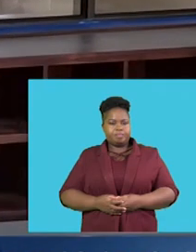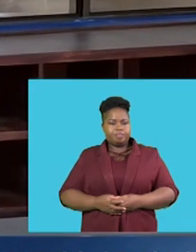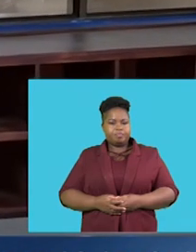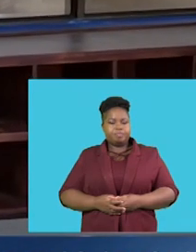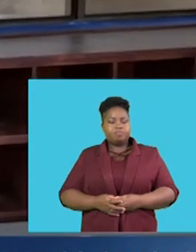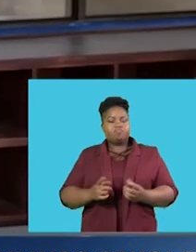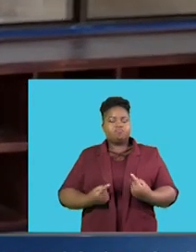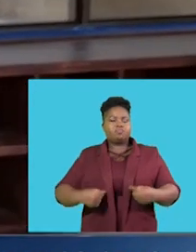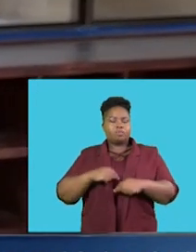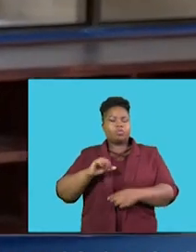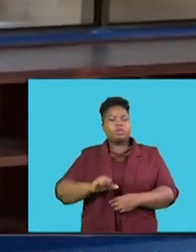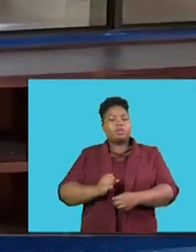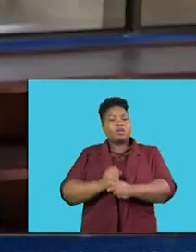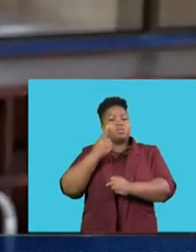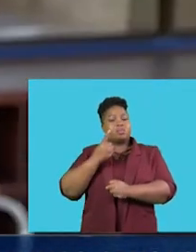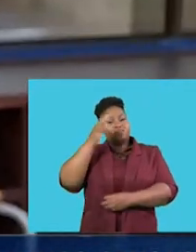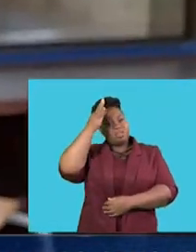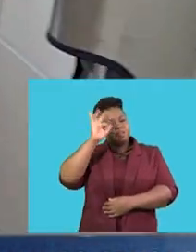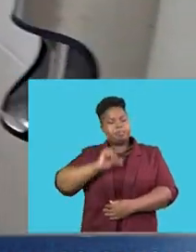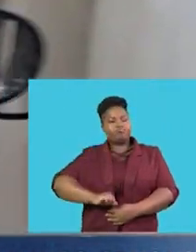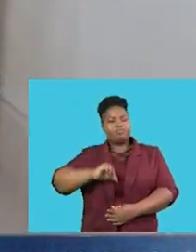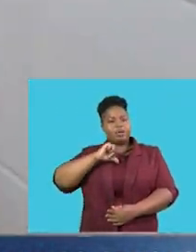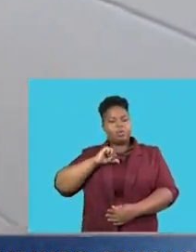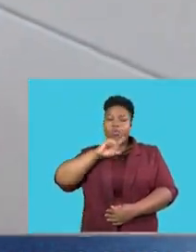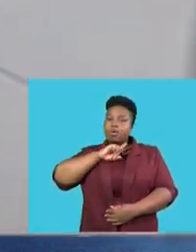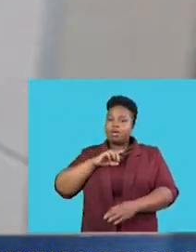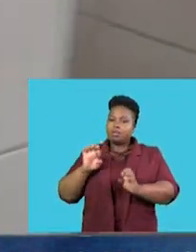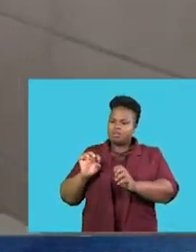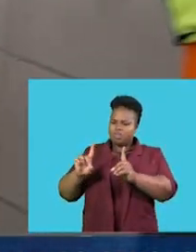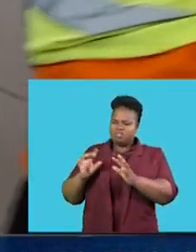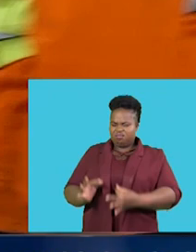We are proud as the Gauteng government because we value education.